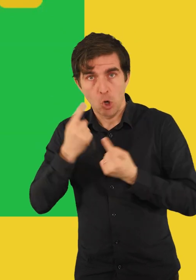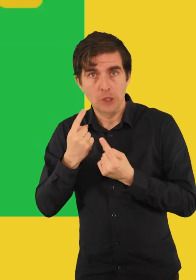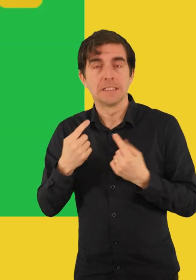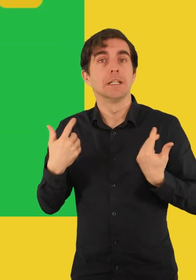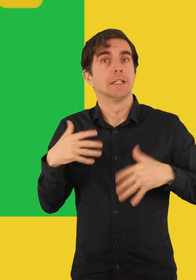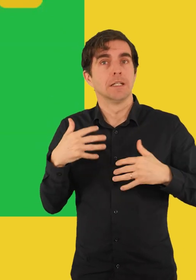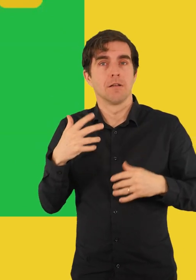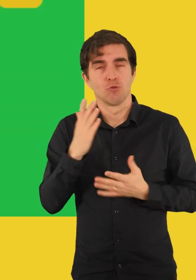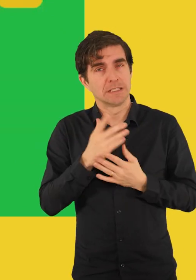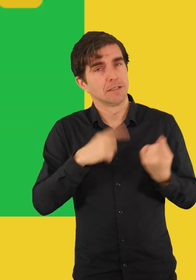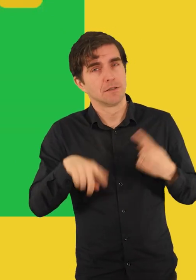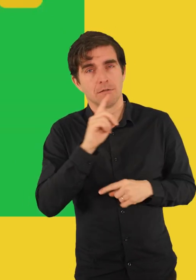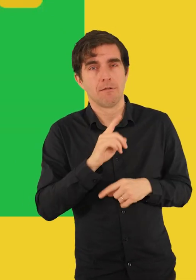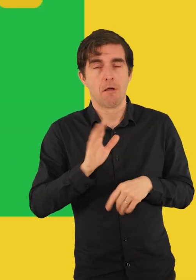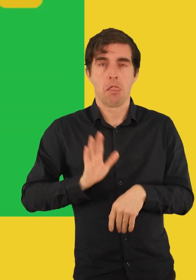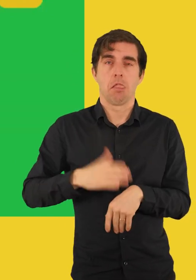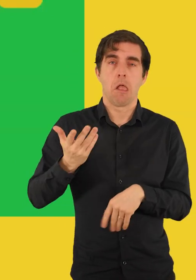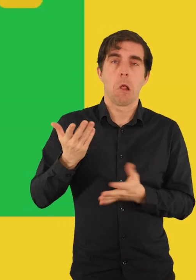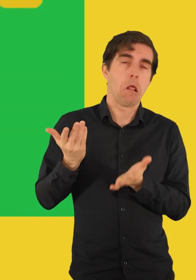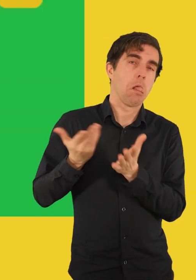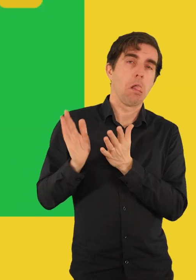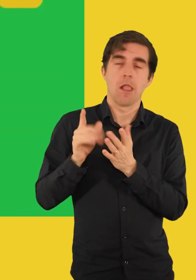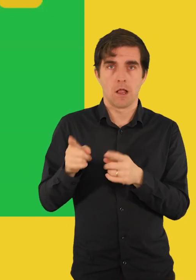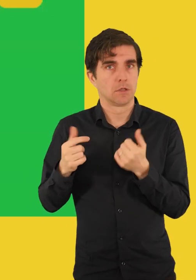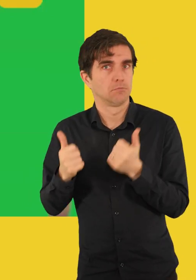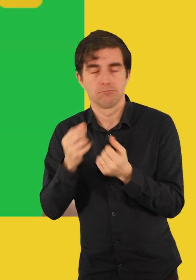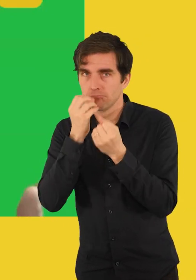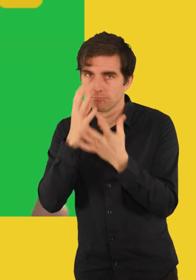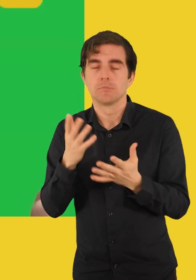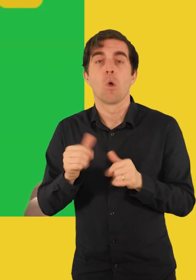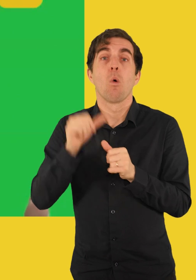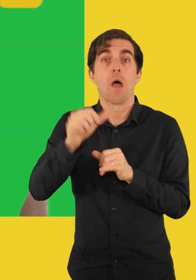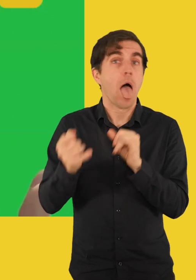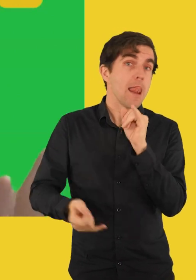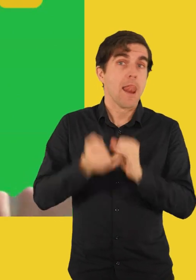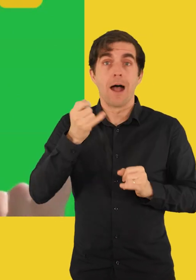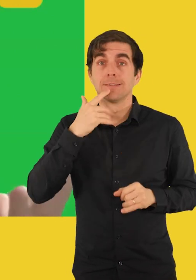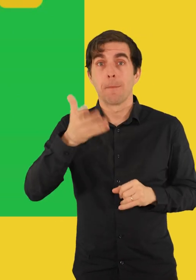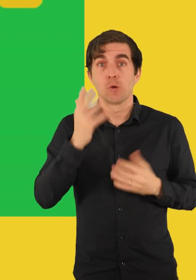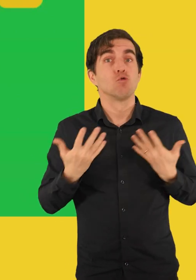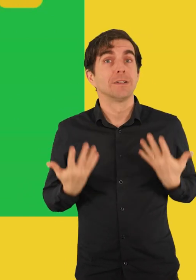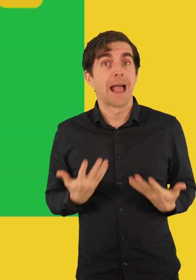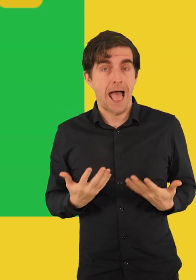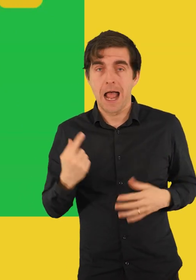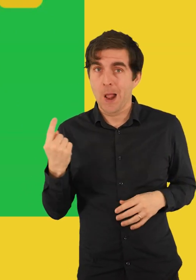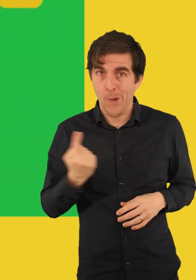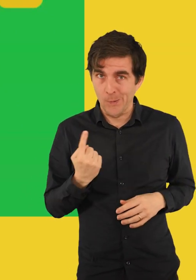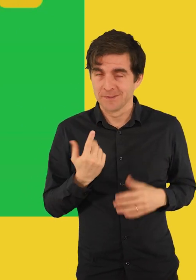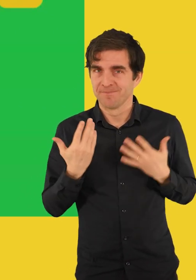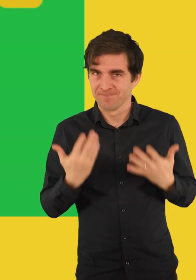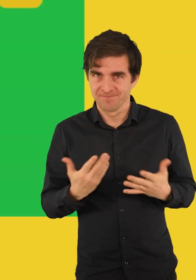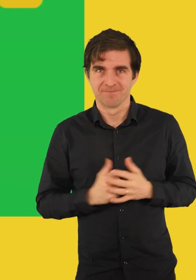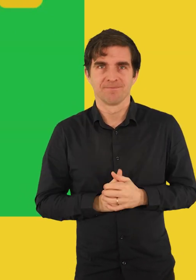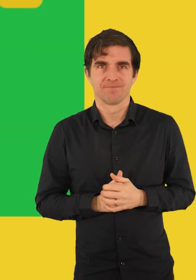university, something that is often truly not harnessed enough. And to introduce our